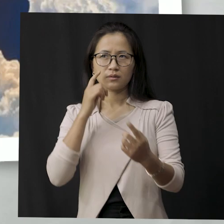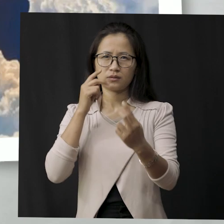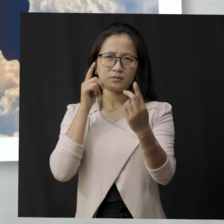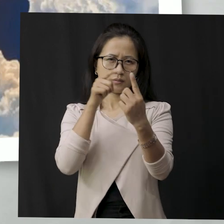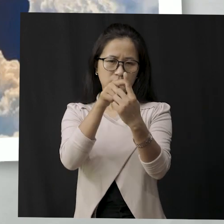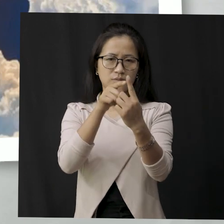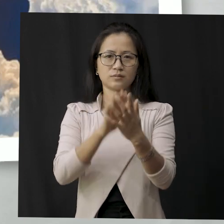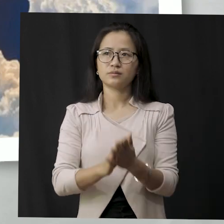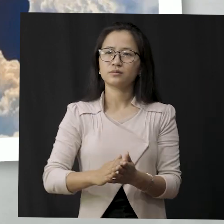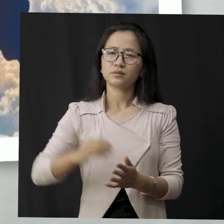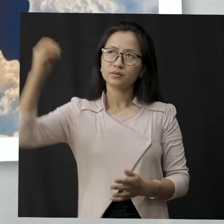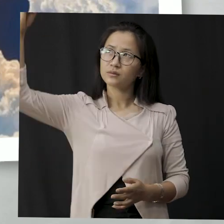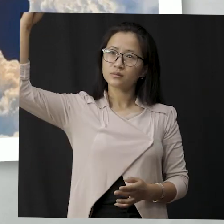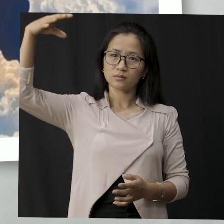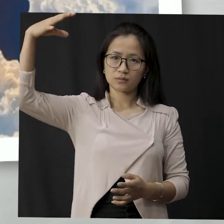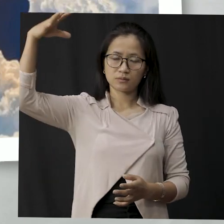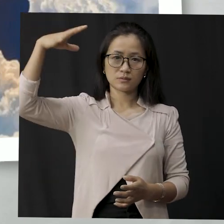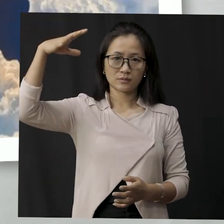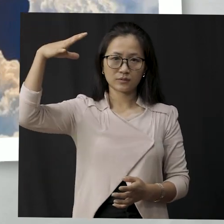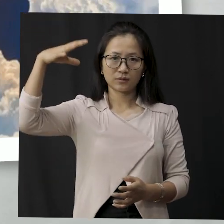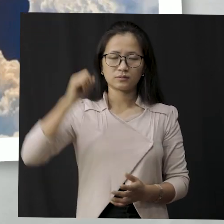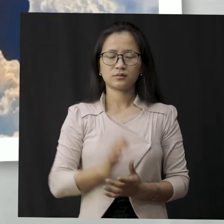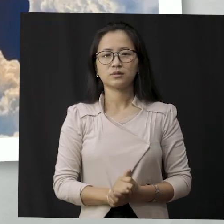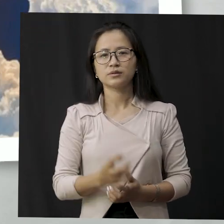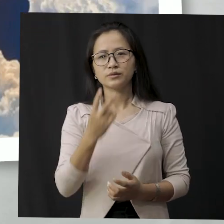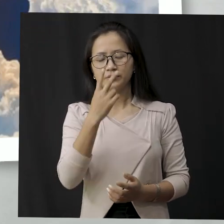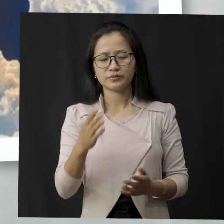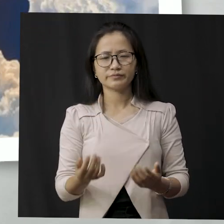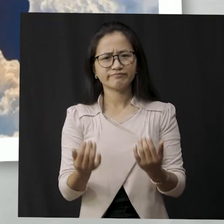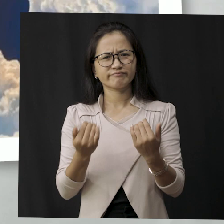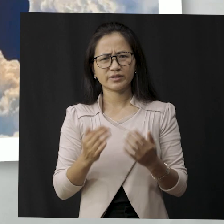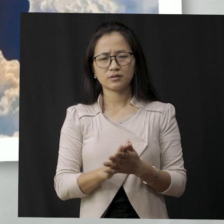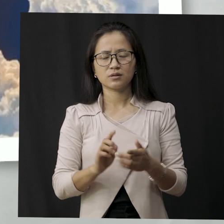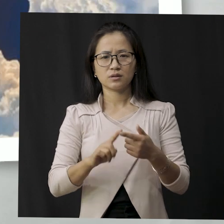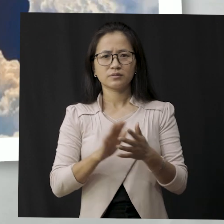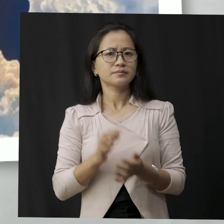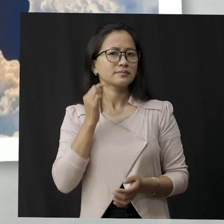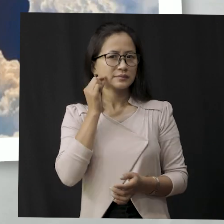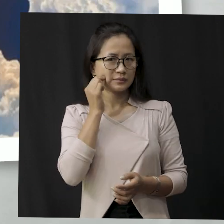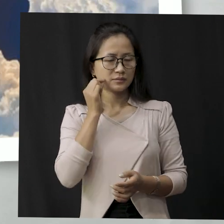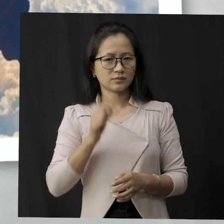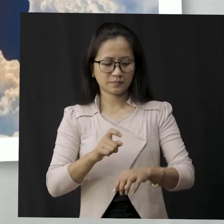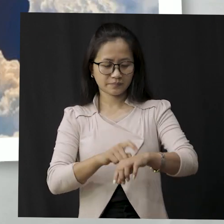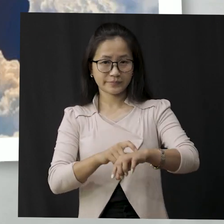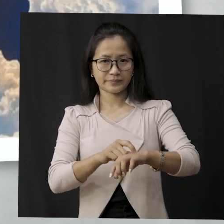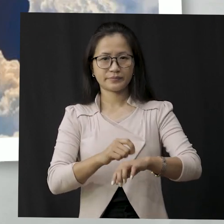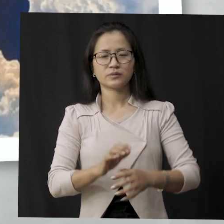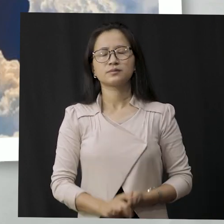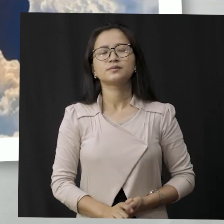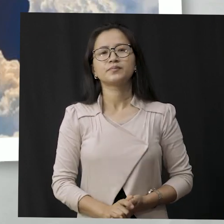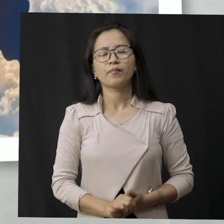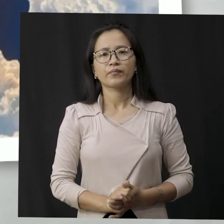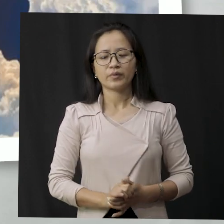with the heat from the sun, we'll get sunburn. It will affect our health, our skin, right? So